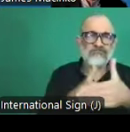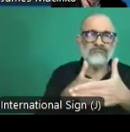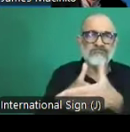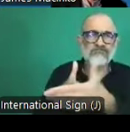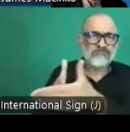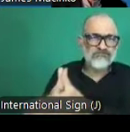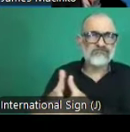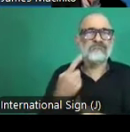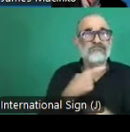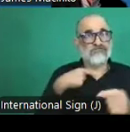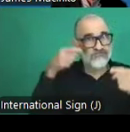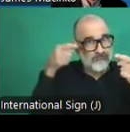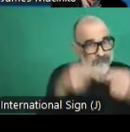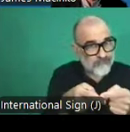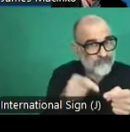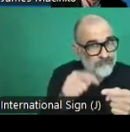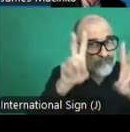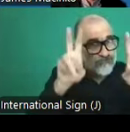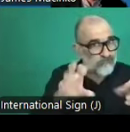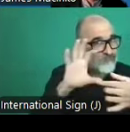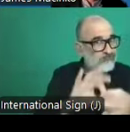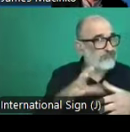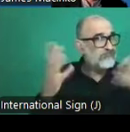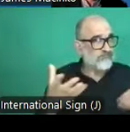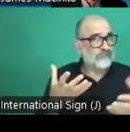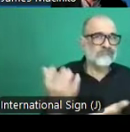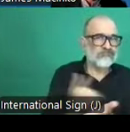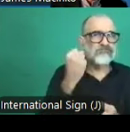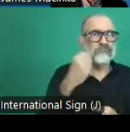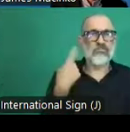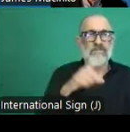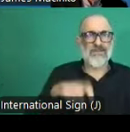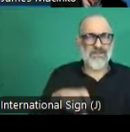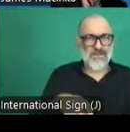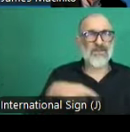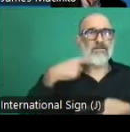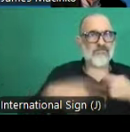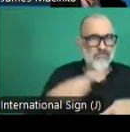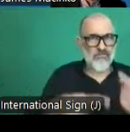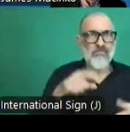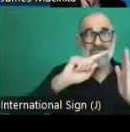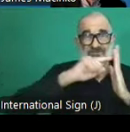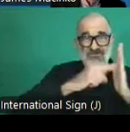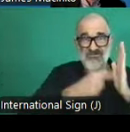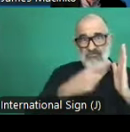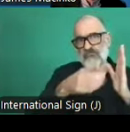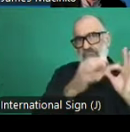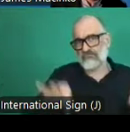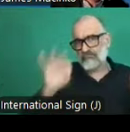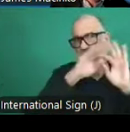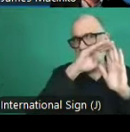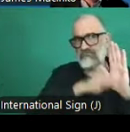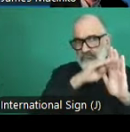out. And I think that's also important for us to have a discussion about. So universal health coverage, although it's a